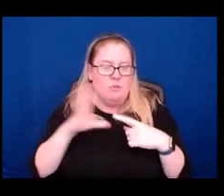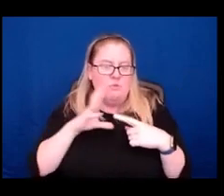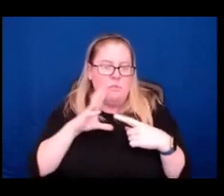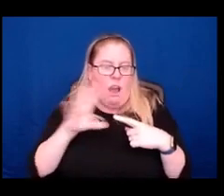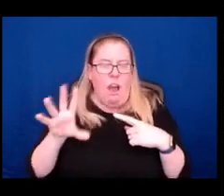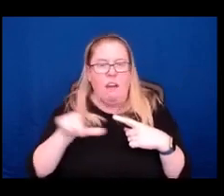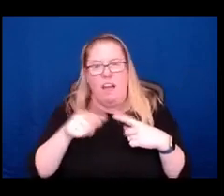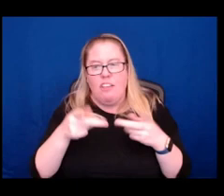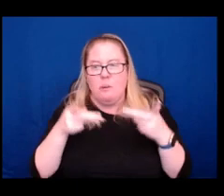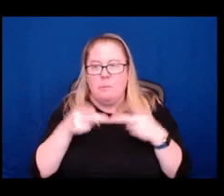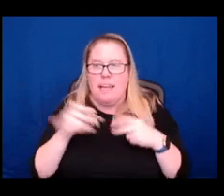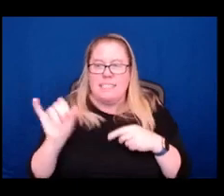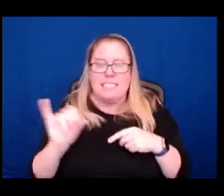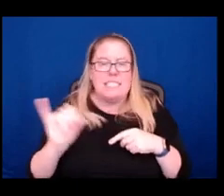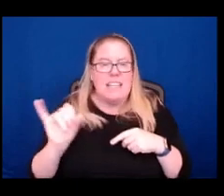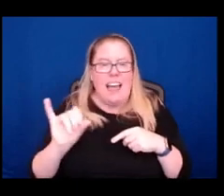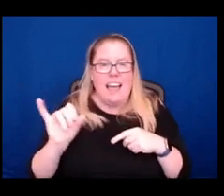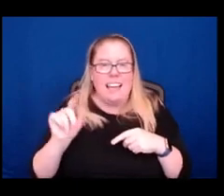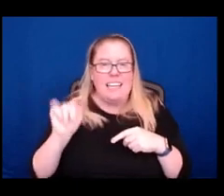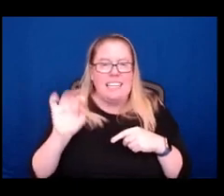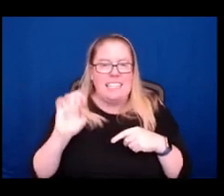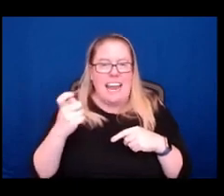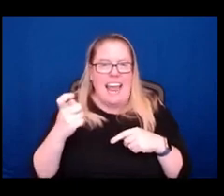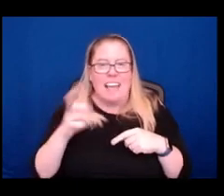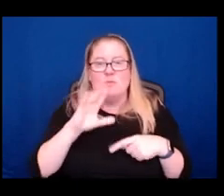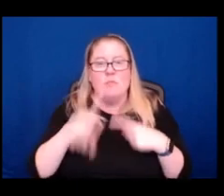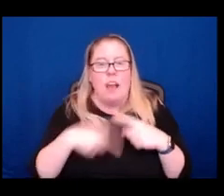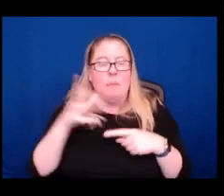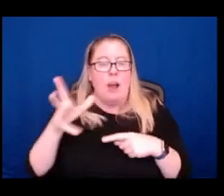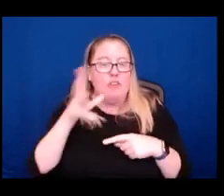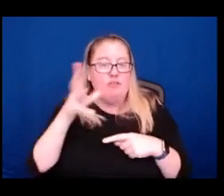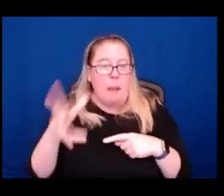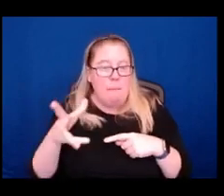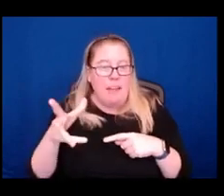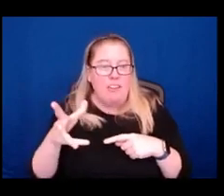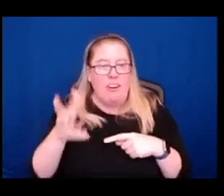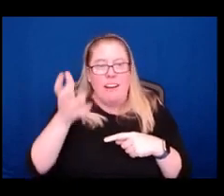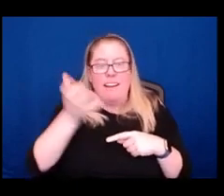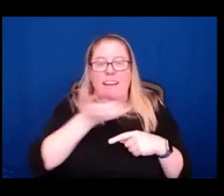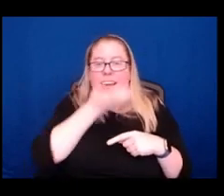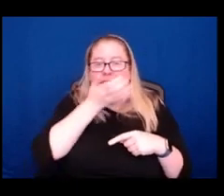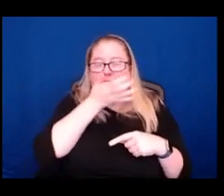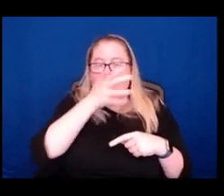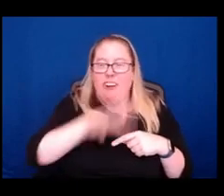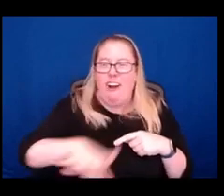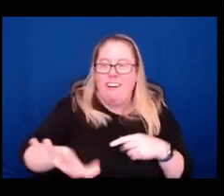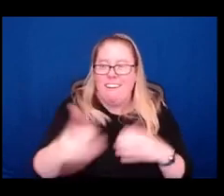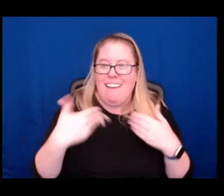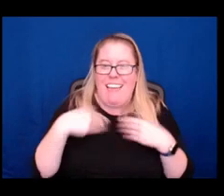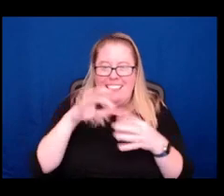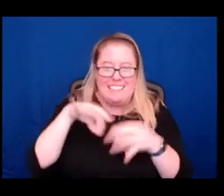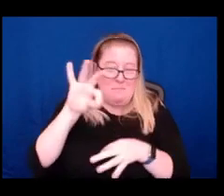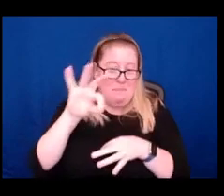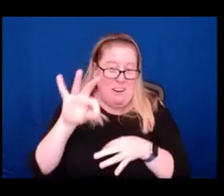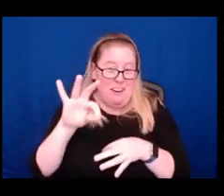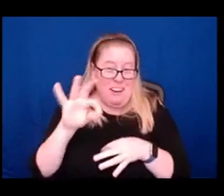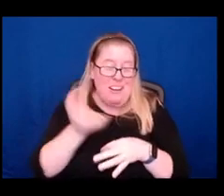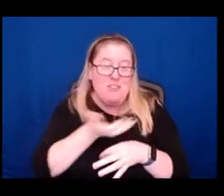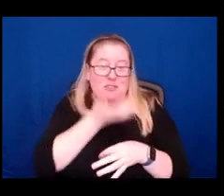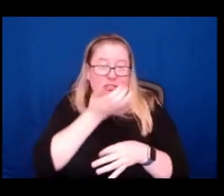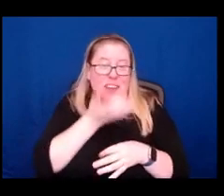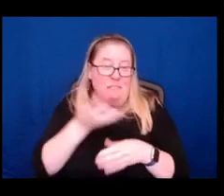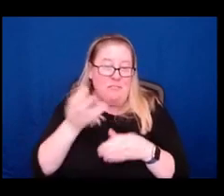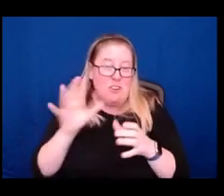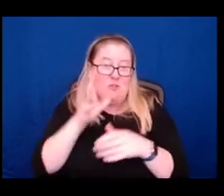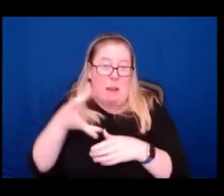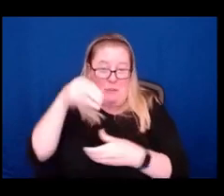talk about your grandmother and the garden that your grandmother had. It's the spirit of your grandmother and that ball girl. Yes,